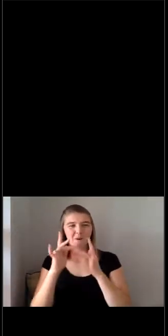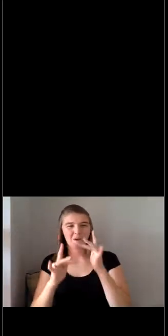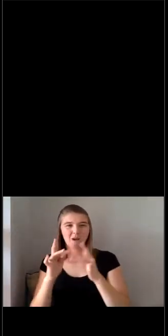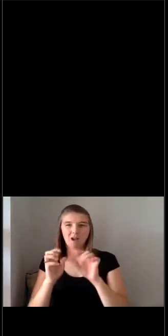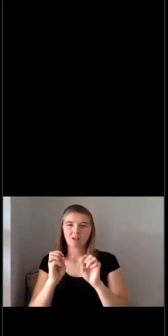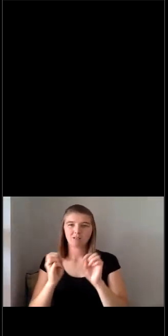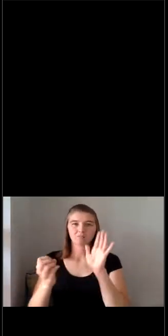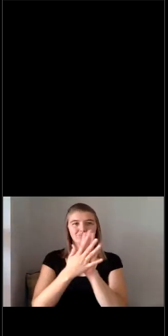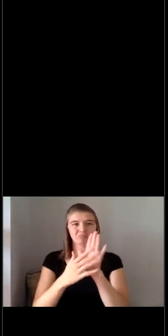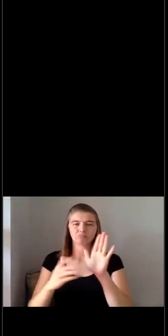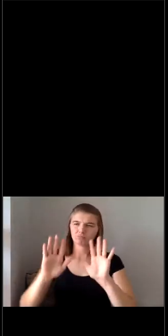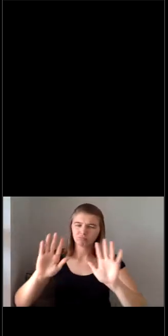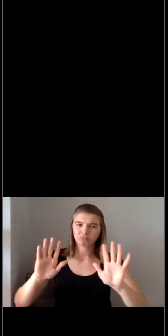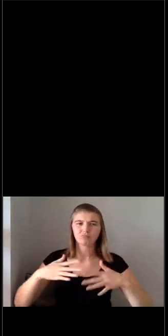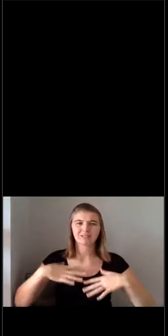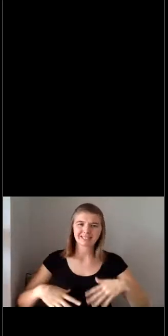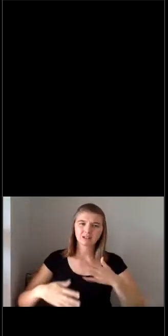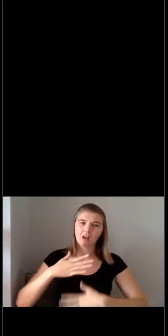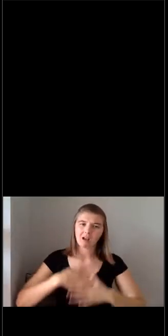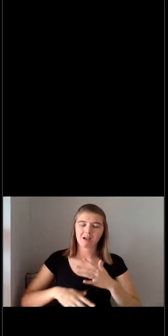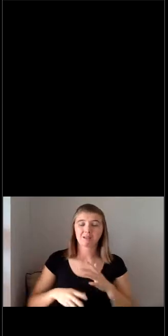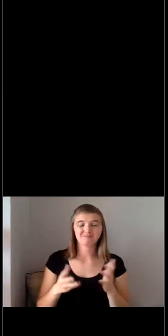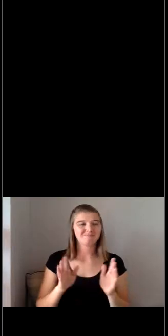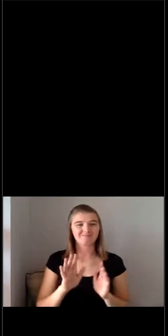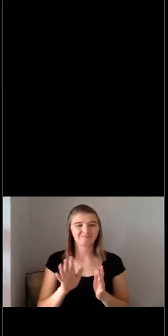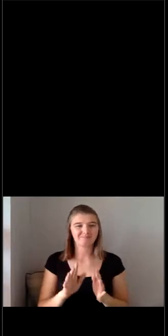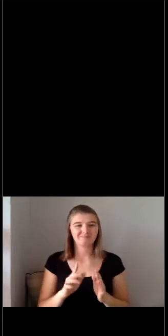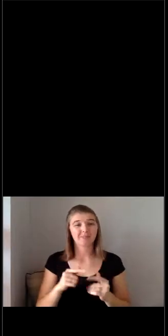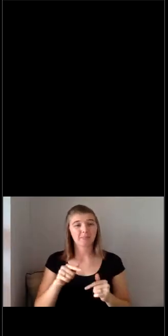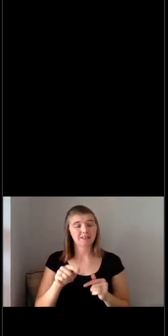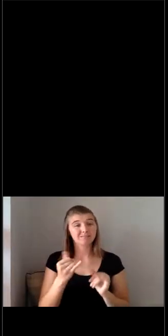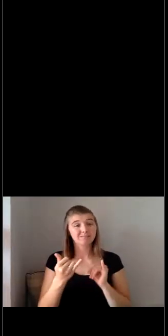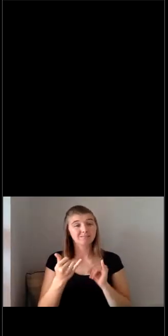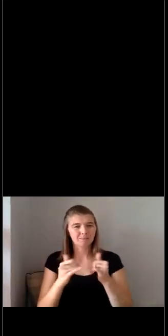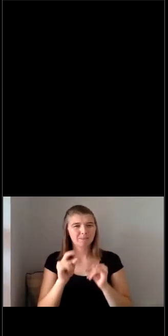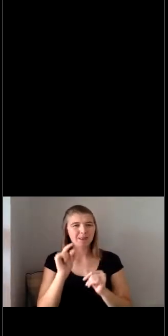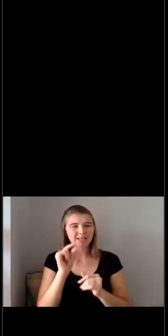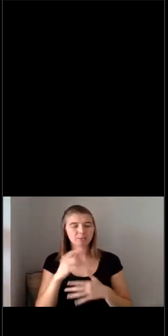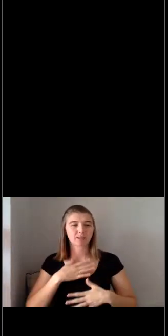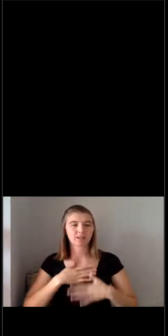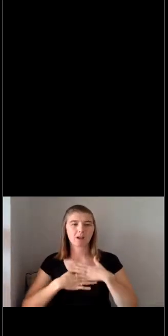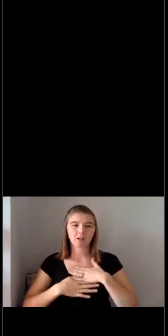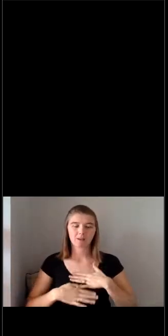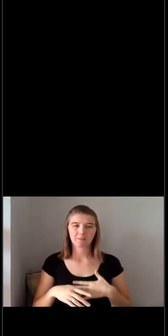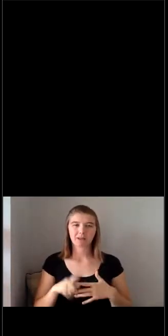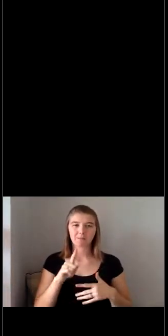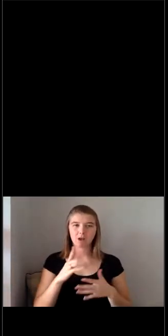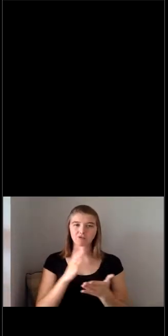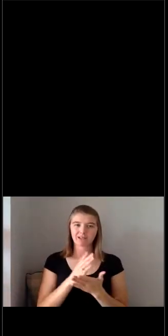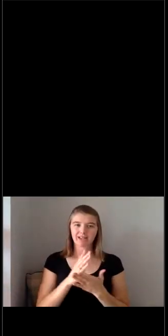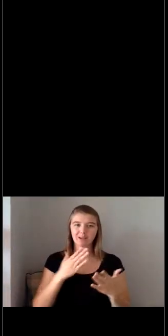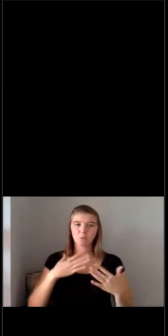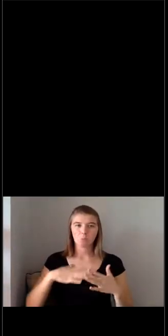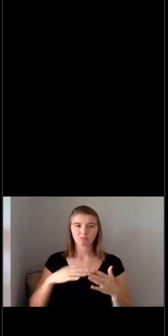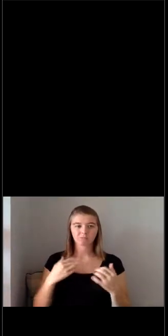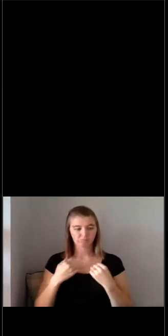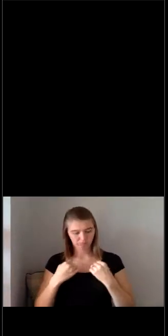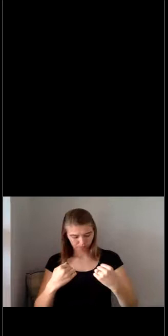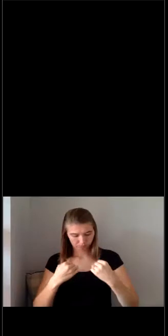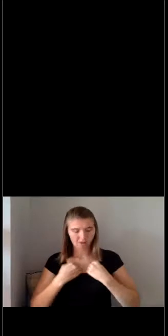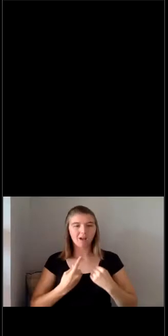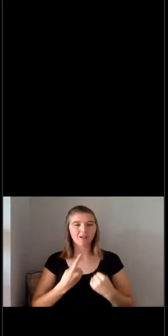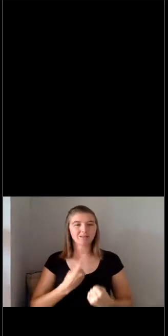can help us feel a little bit calmer, which is obviously very useful, but the main aim is developing our self-awareness. And when we develop our self-awareness,